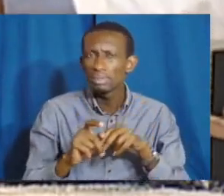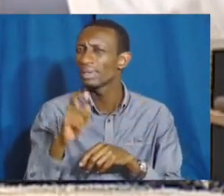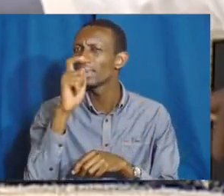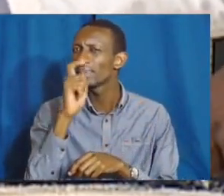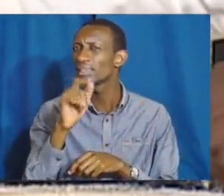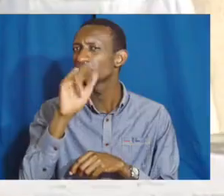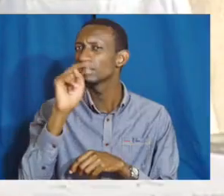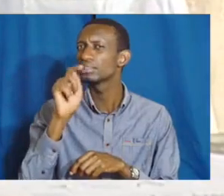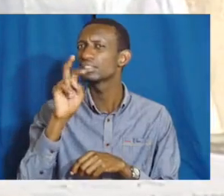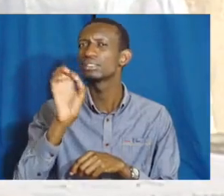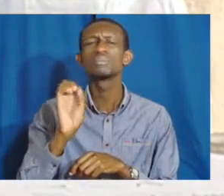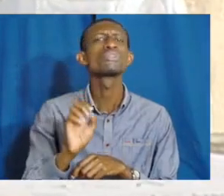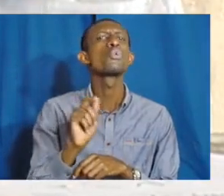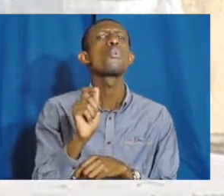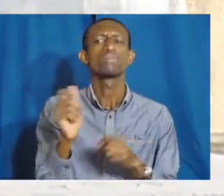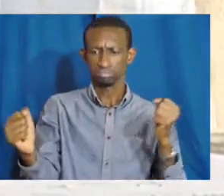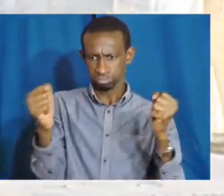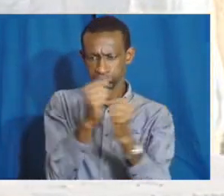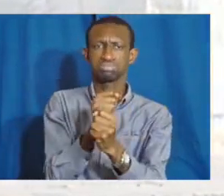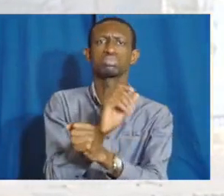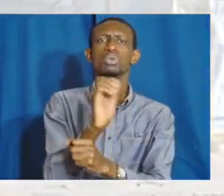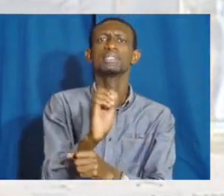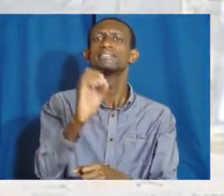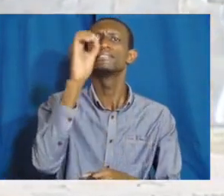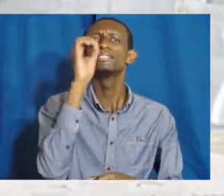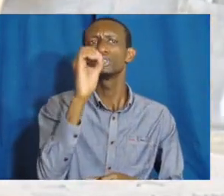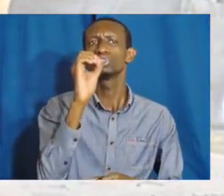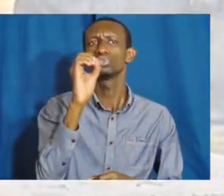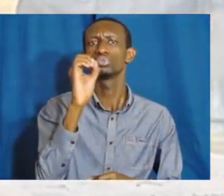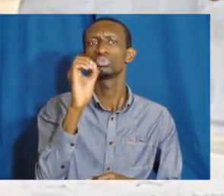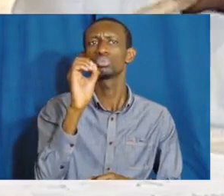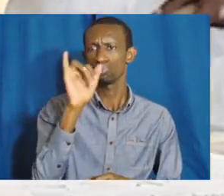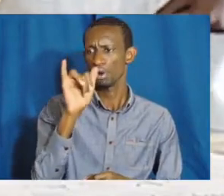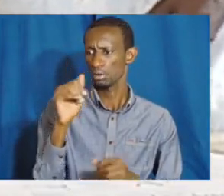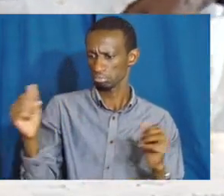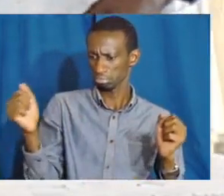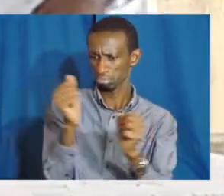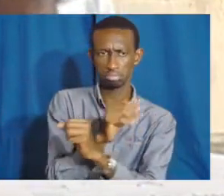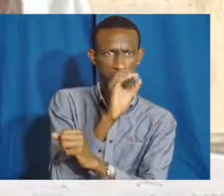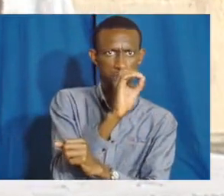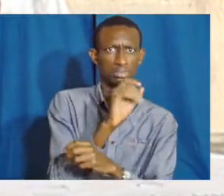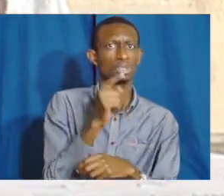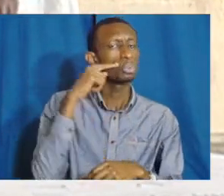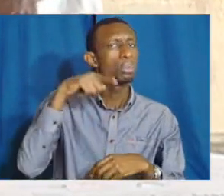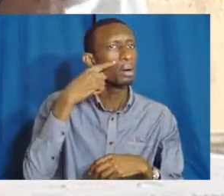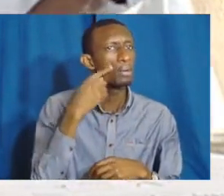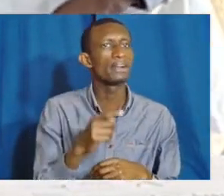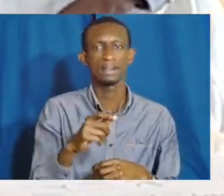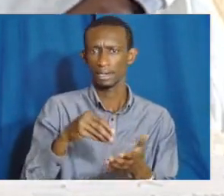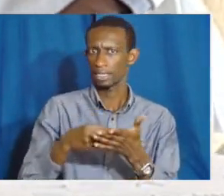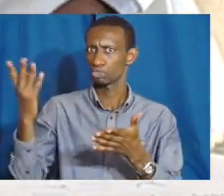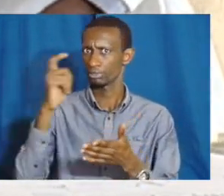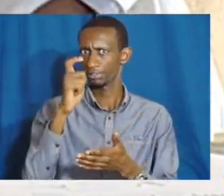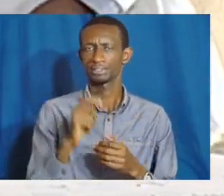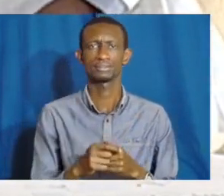put 0 in the place of y, and you find the value of x. Simple. Let's try it together.